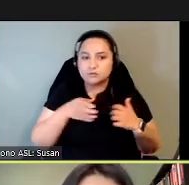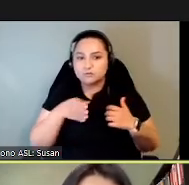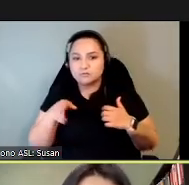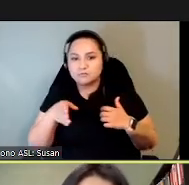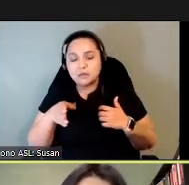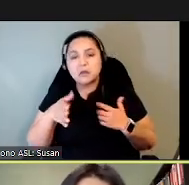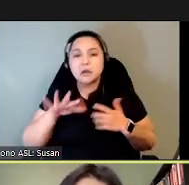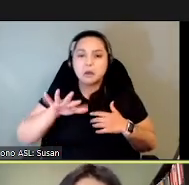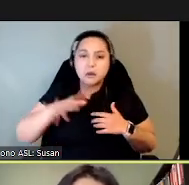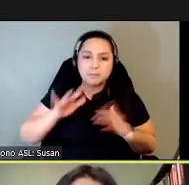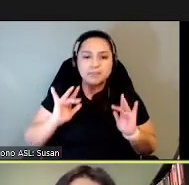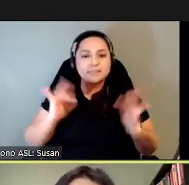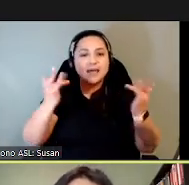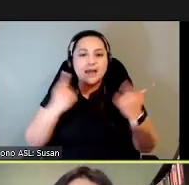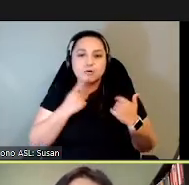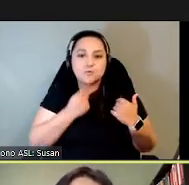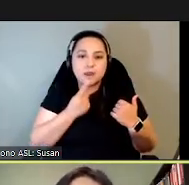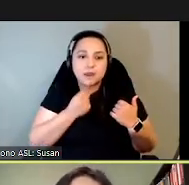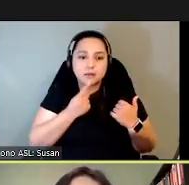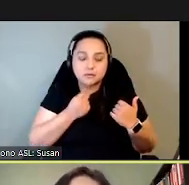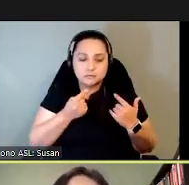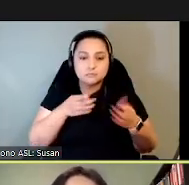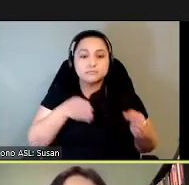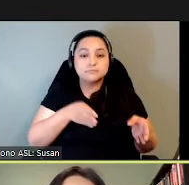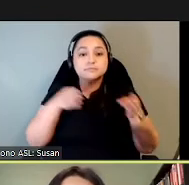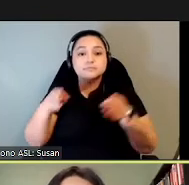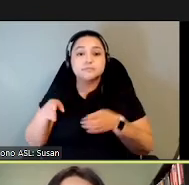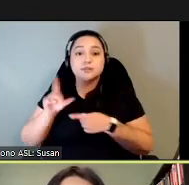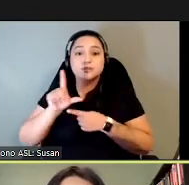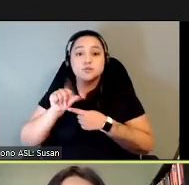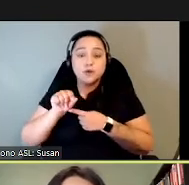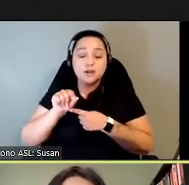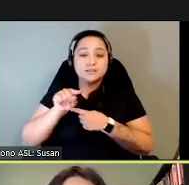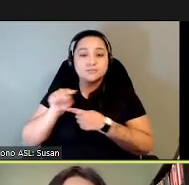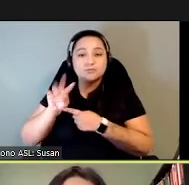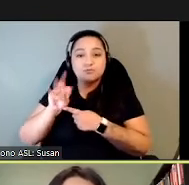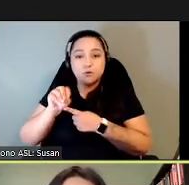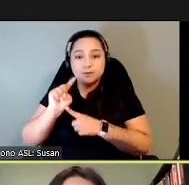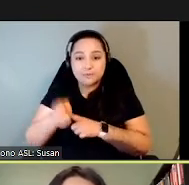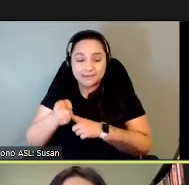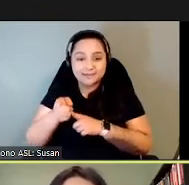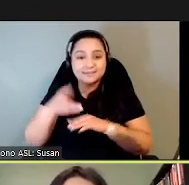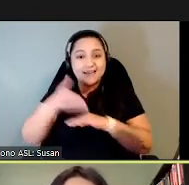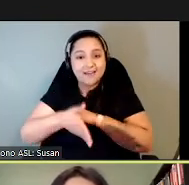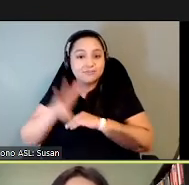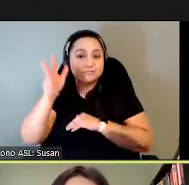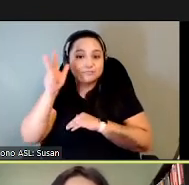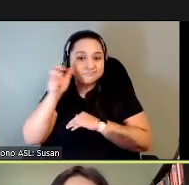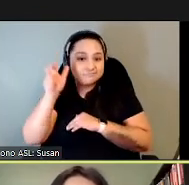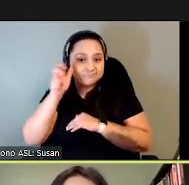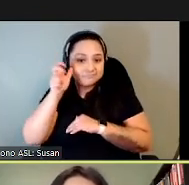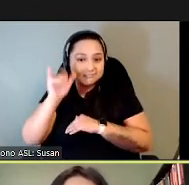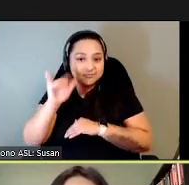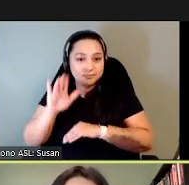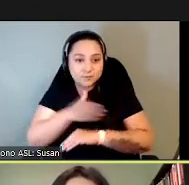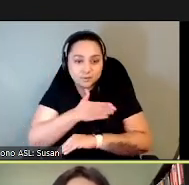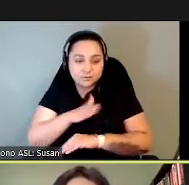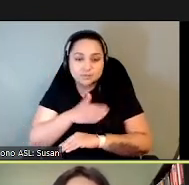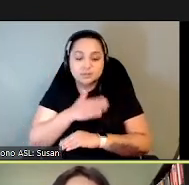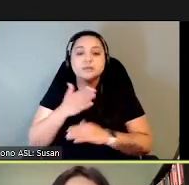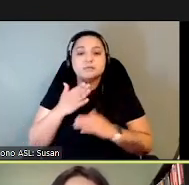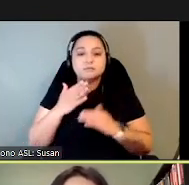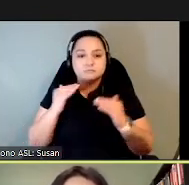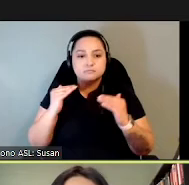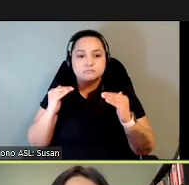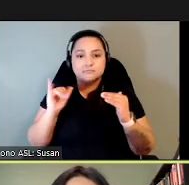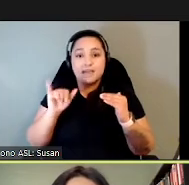20 to 40 minutes into the CDEM the alpha beta ratio is spreading